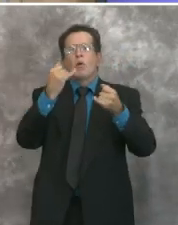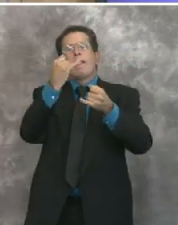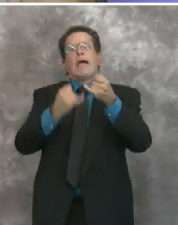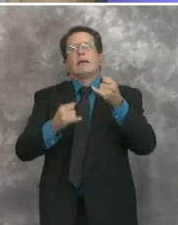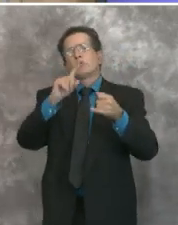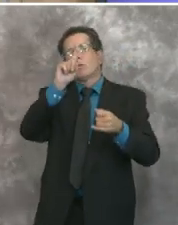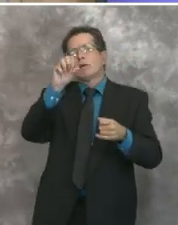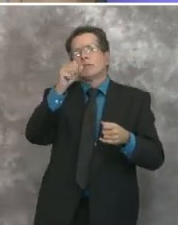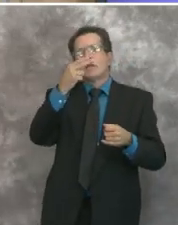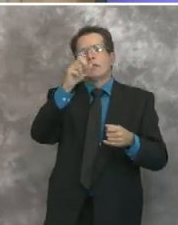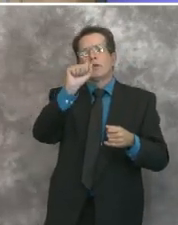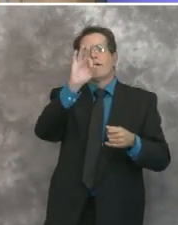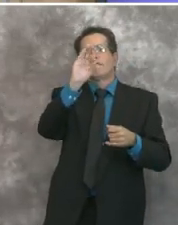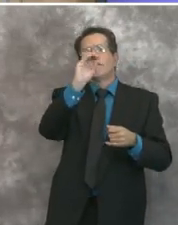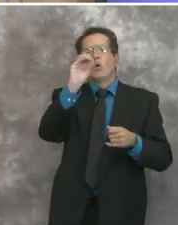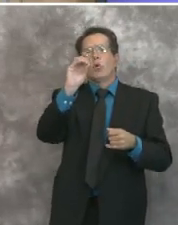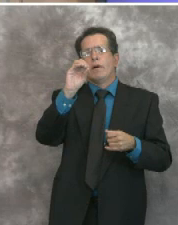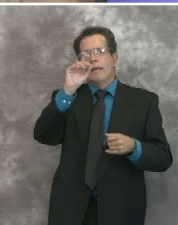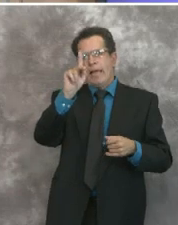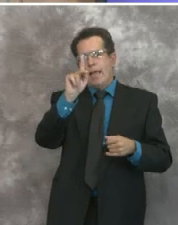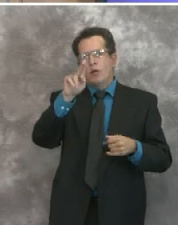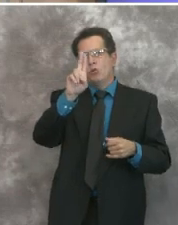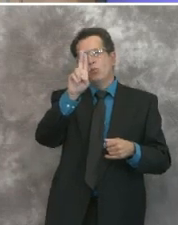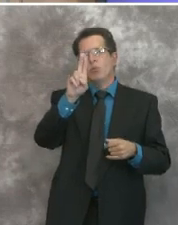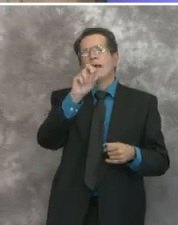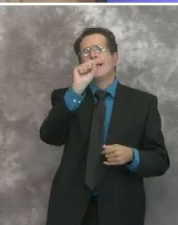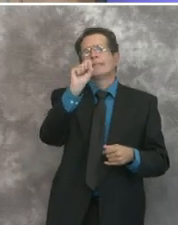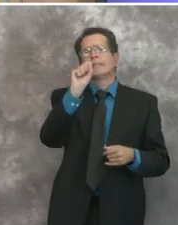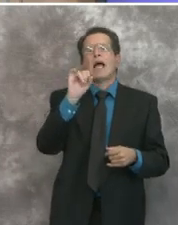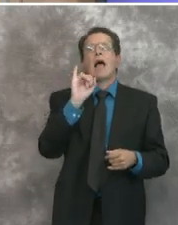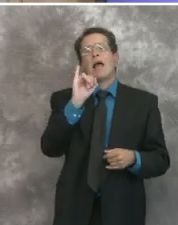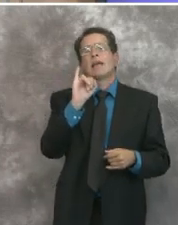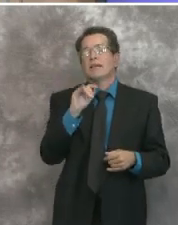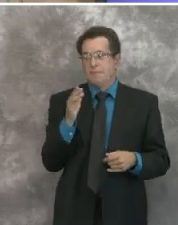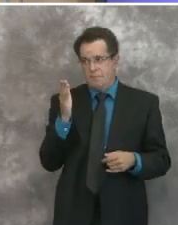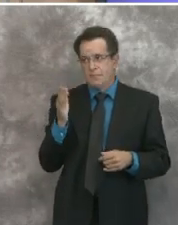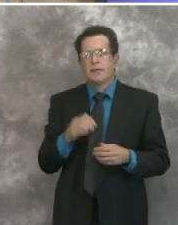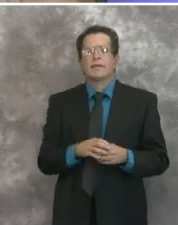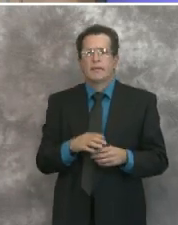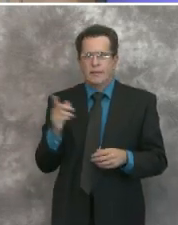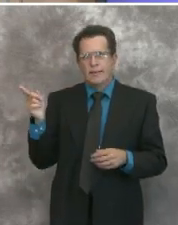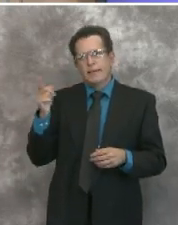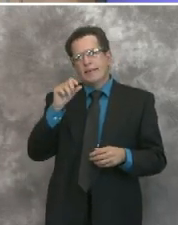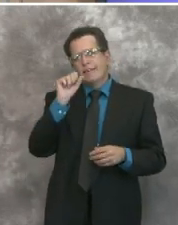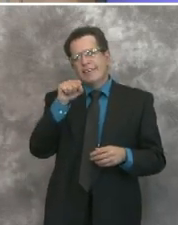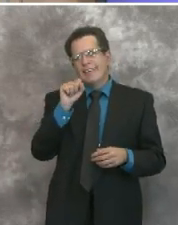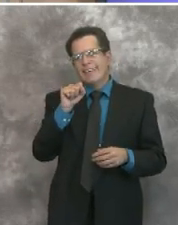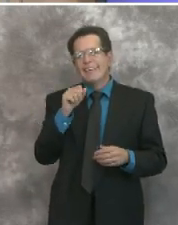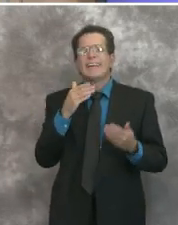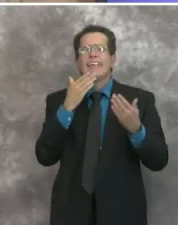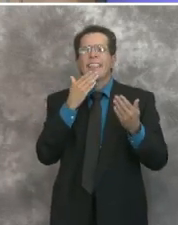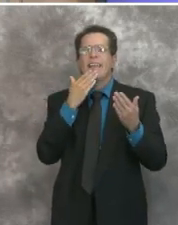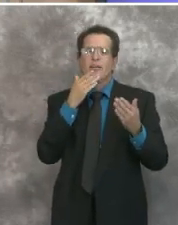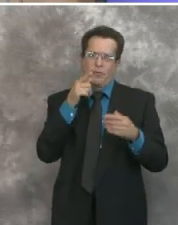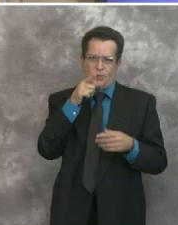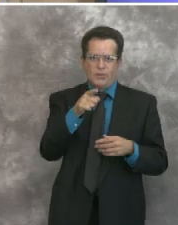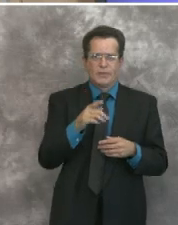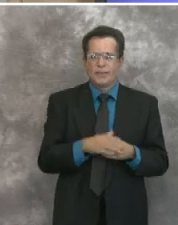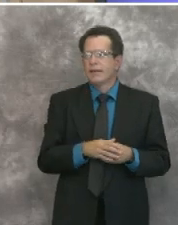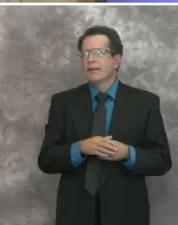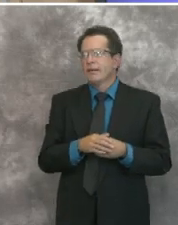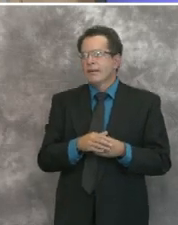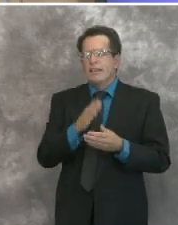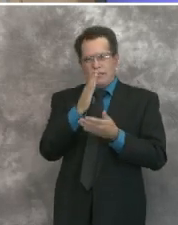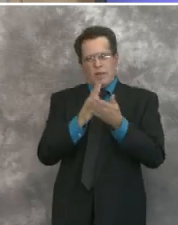Sasha Fu with KUSI, please state your question. Yeah, I think some of it was already answered,